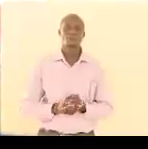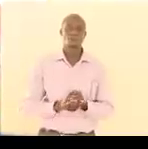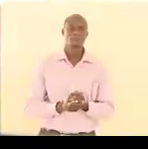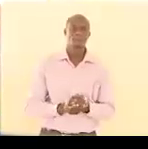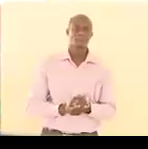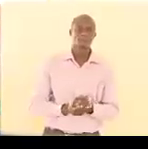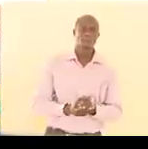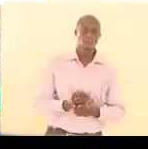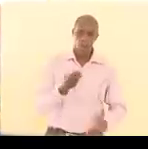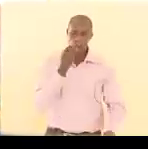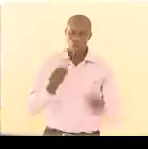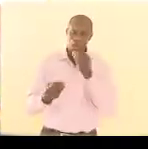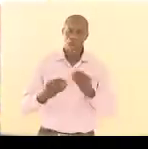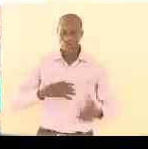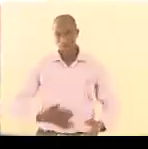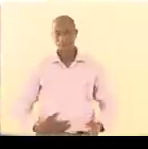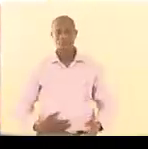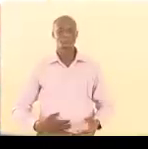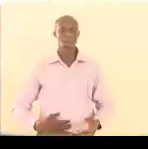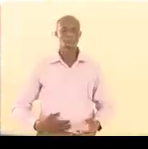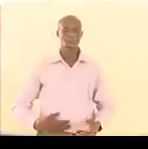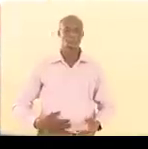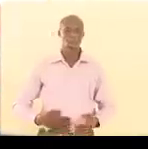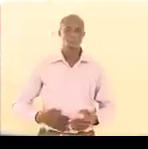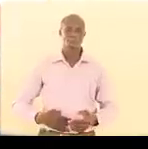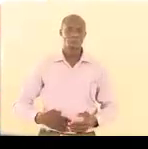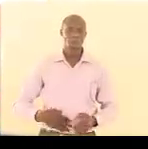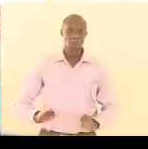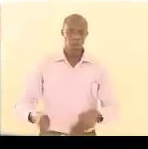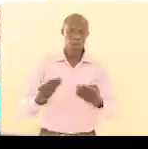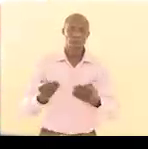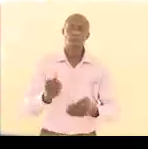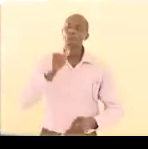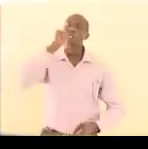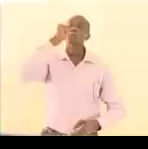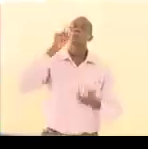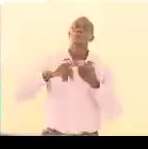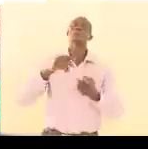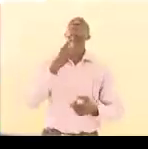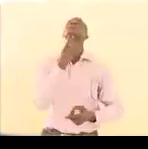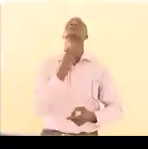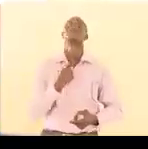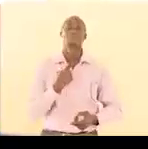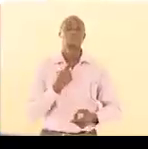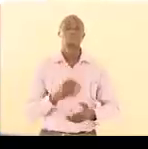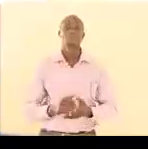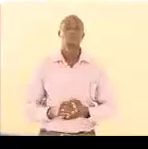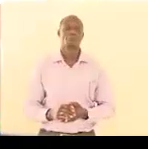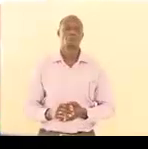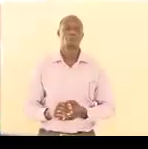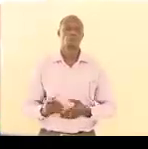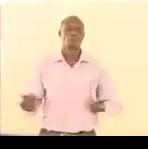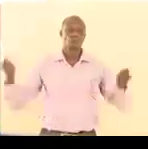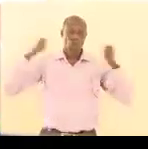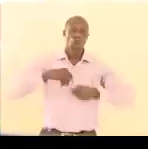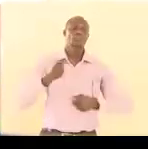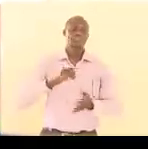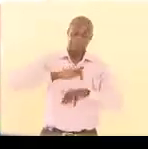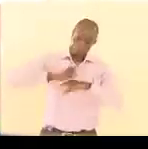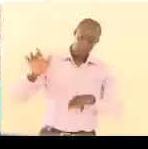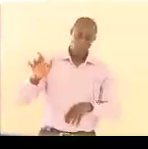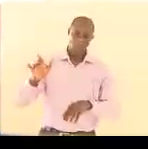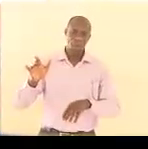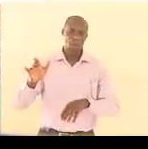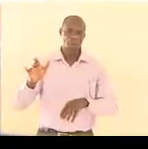Which are feeding the hungry. Feeding the hungry. Giving drink to the thirsty. Giving drink to the thirsty. Yes, sir. Clothing the